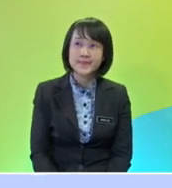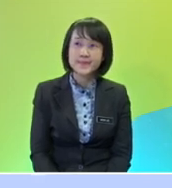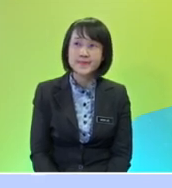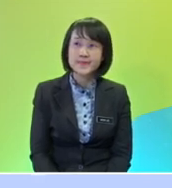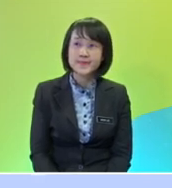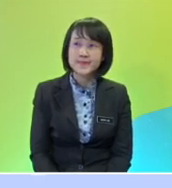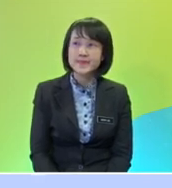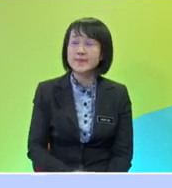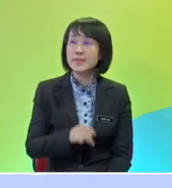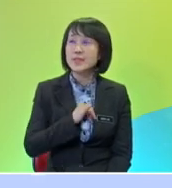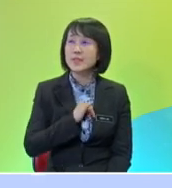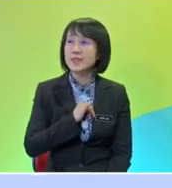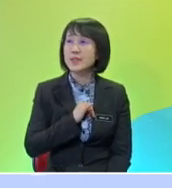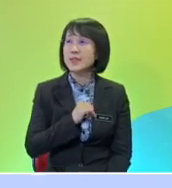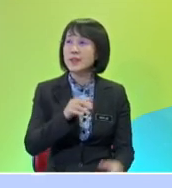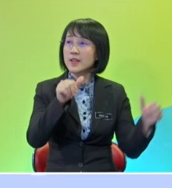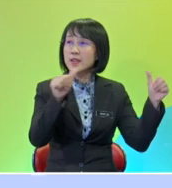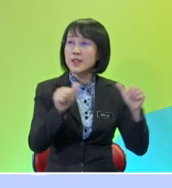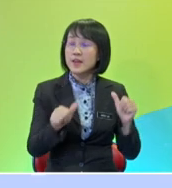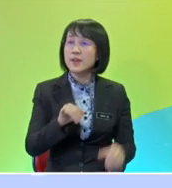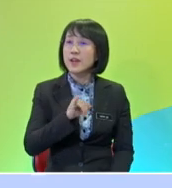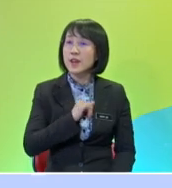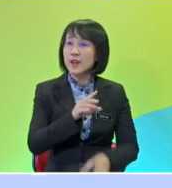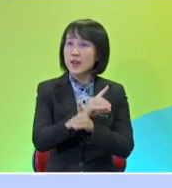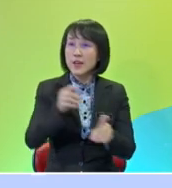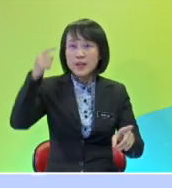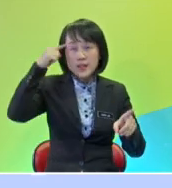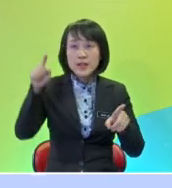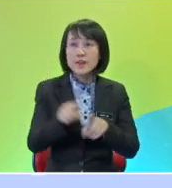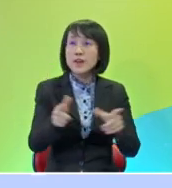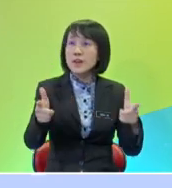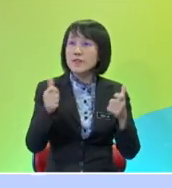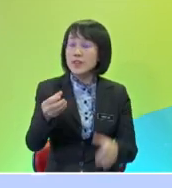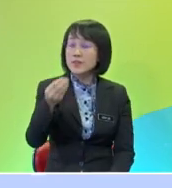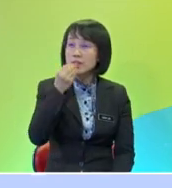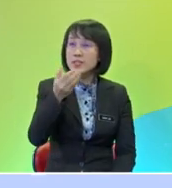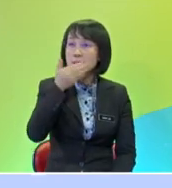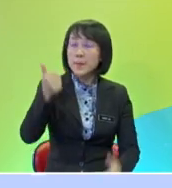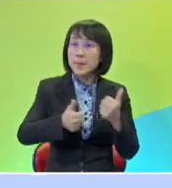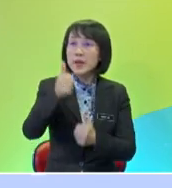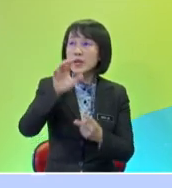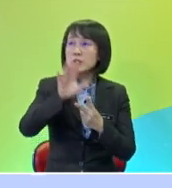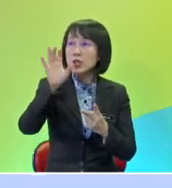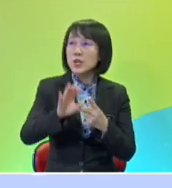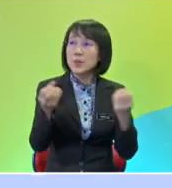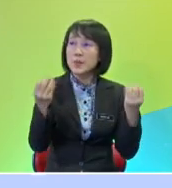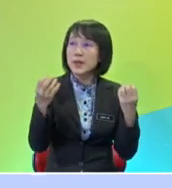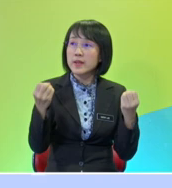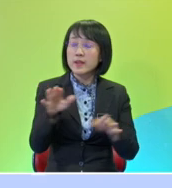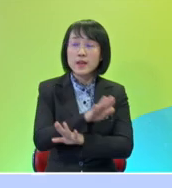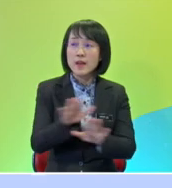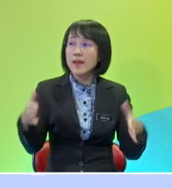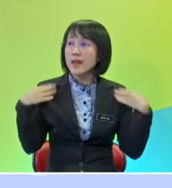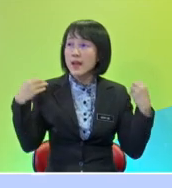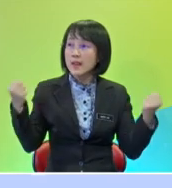I'm afraid I disagree that fast food is the best choice. Many unhealthy food are burgers,